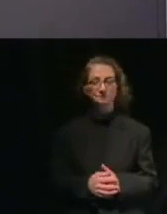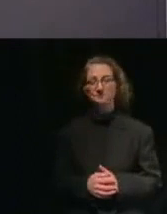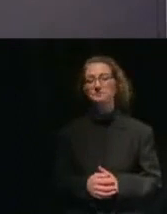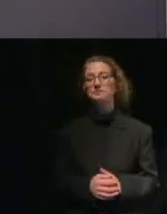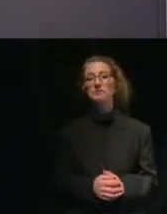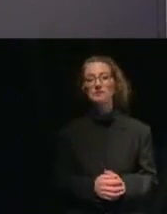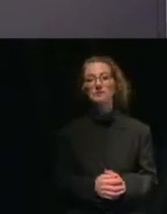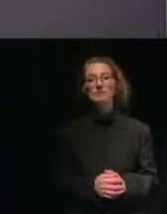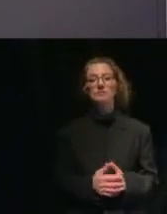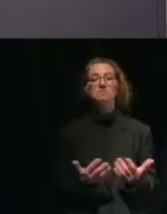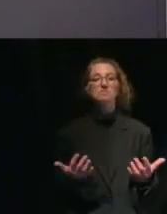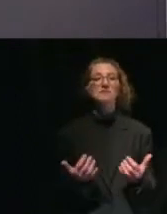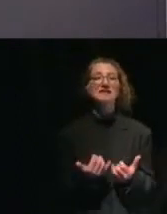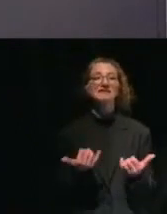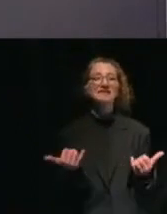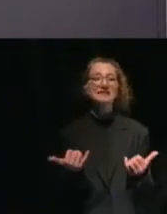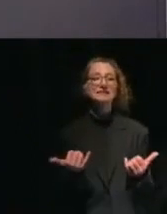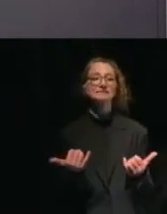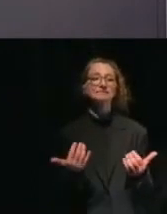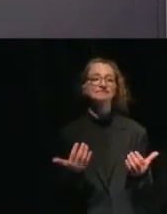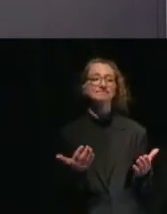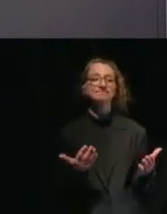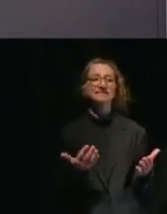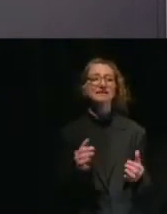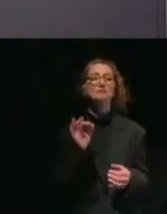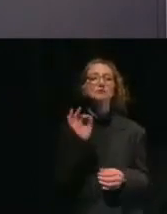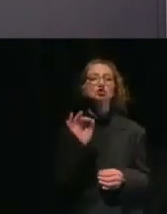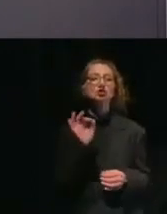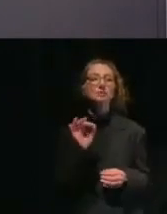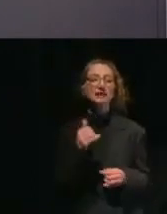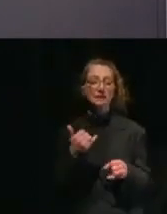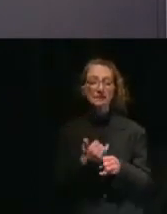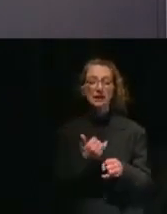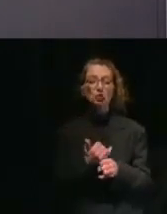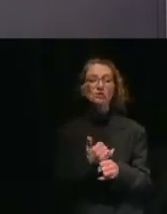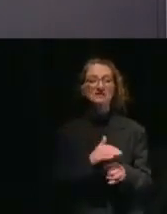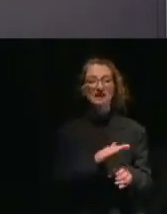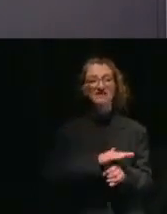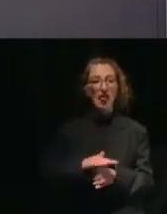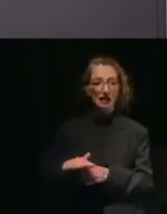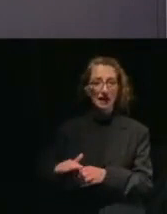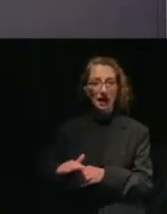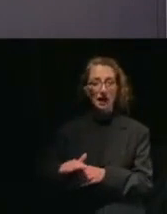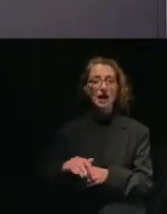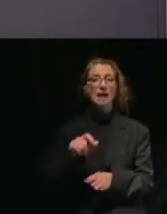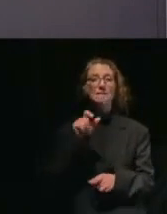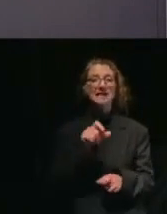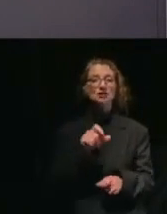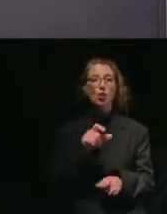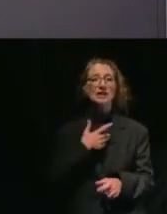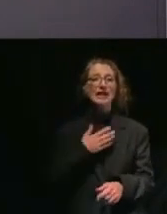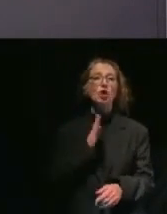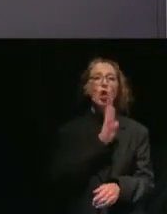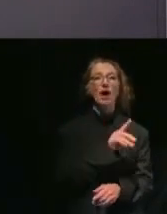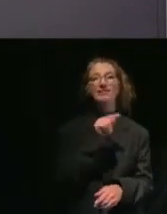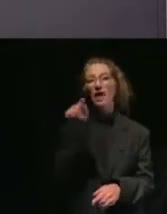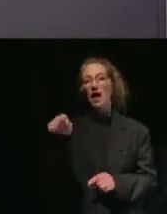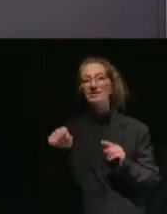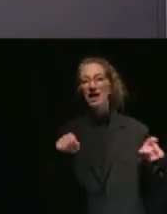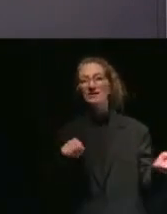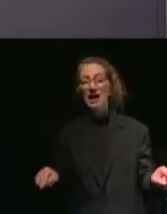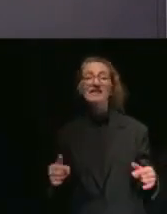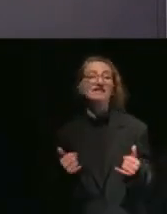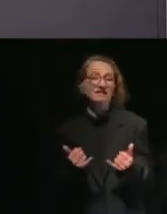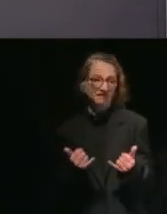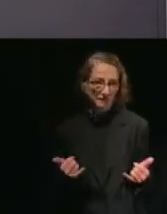classifying or assigning the people to specific professional groups and speaking with the production management as well as with